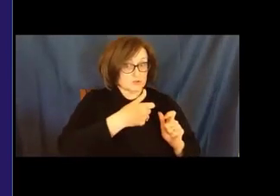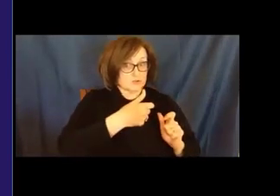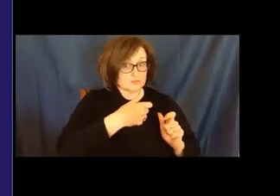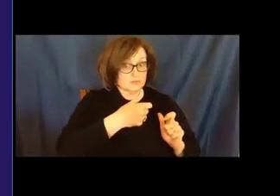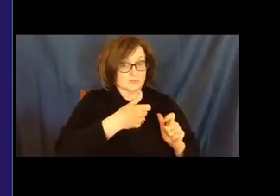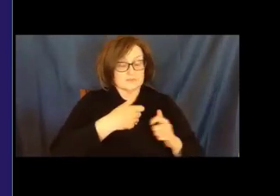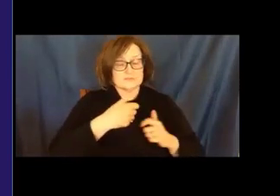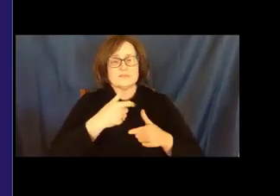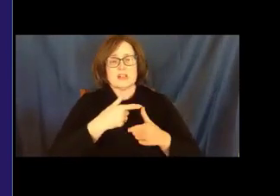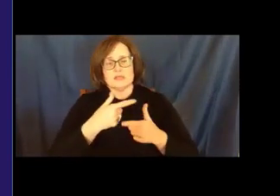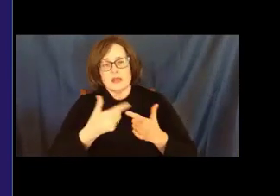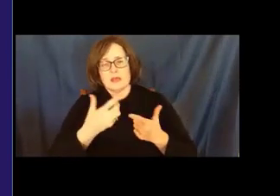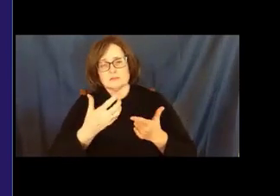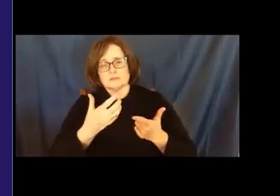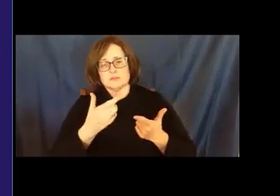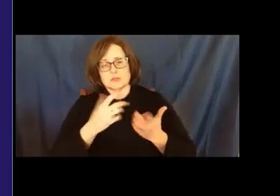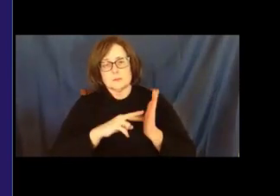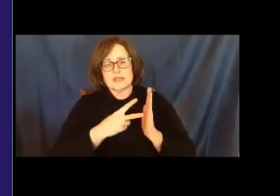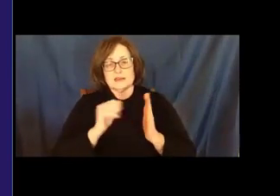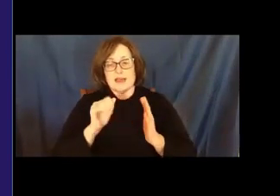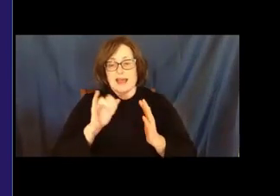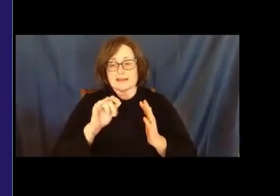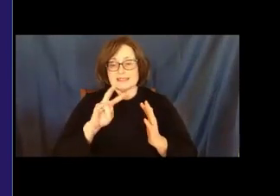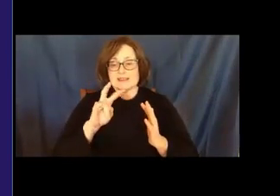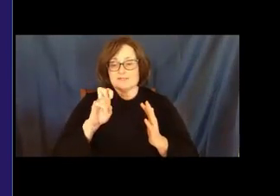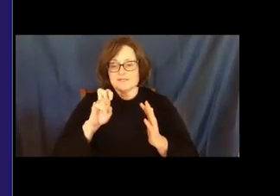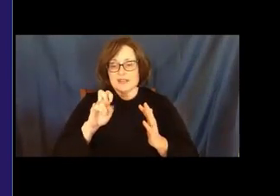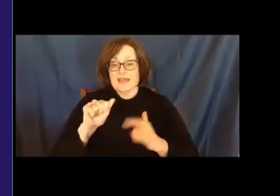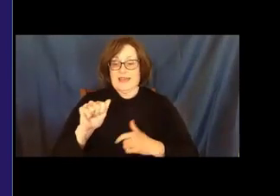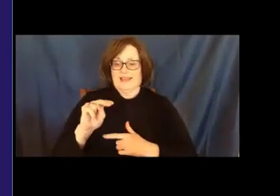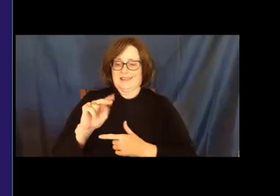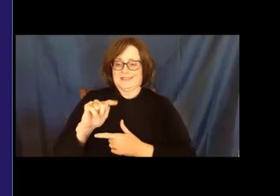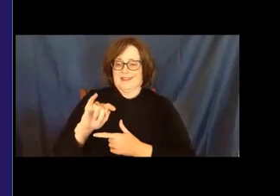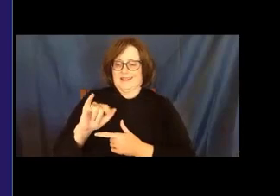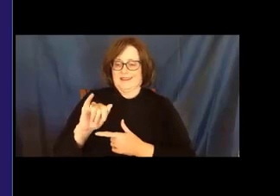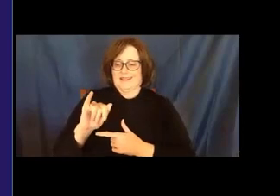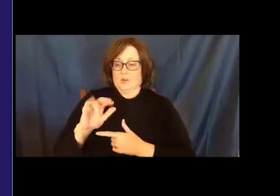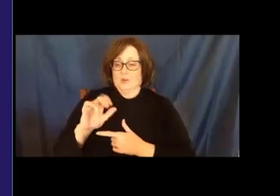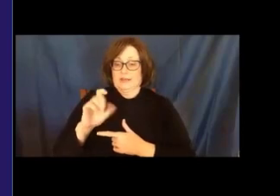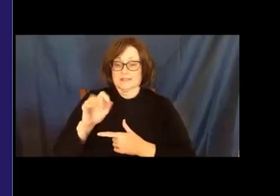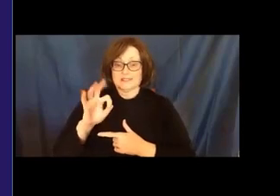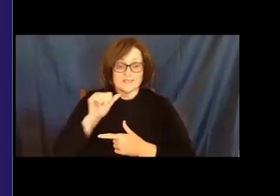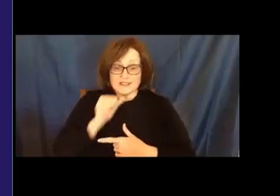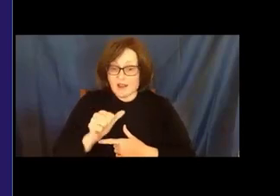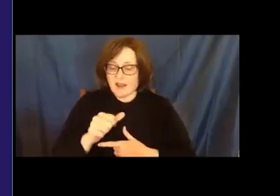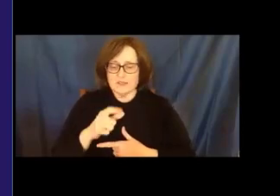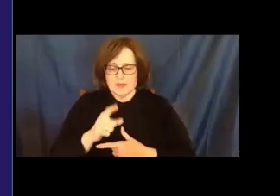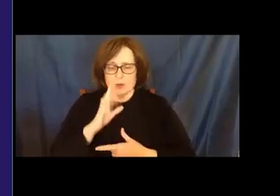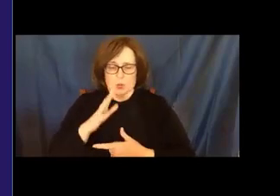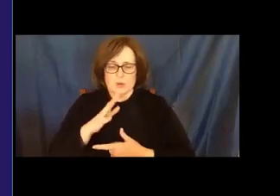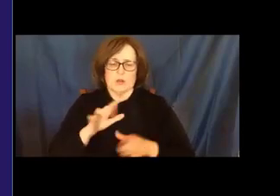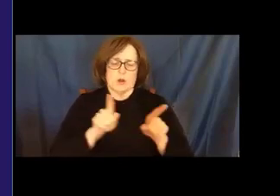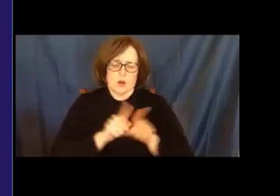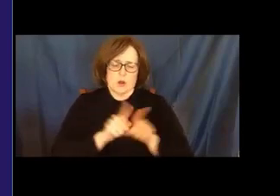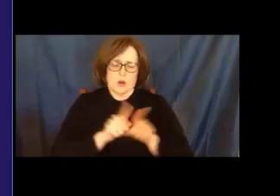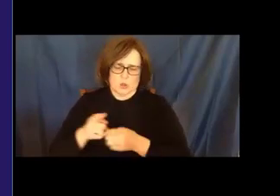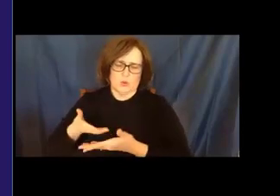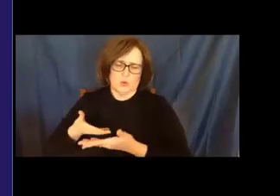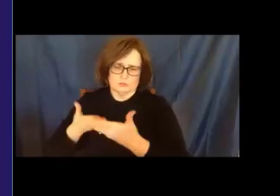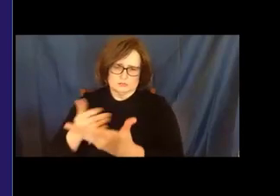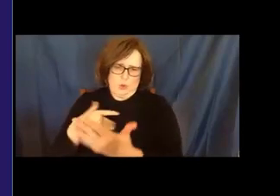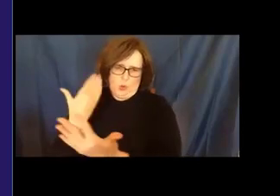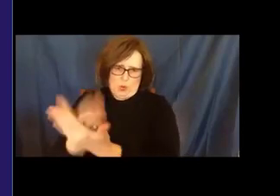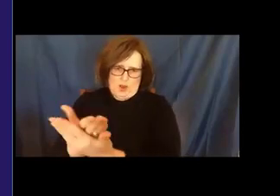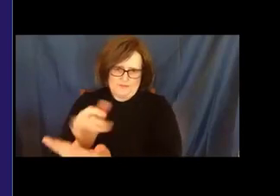they will find themselves carried along with the others. Being actively anti-racist means building trust and leaning